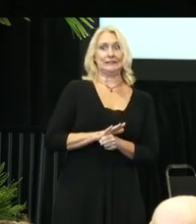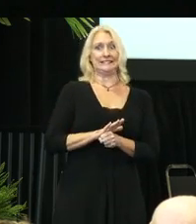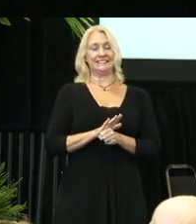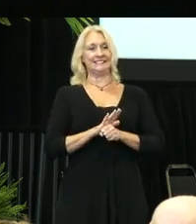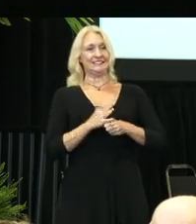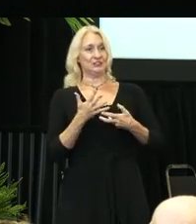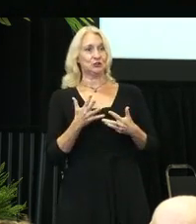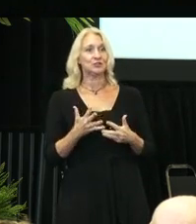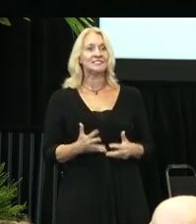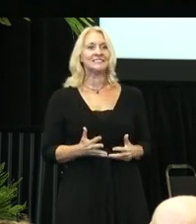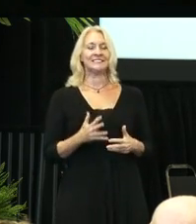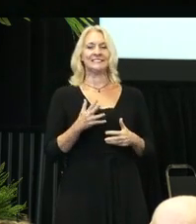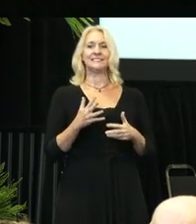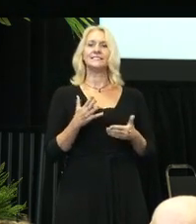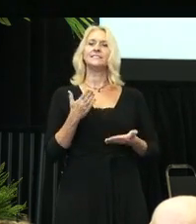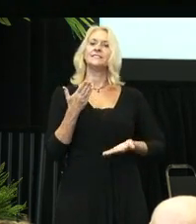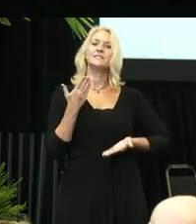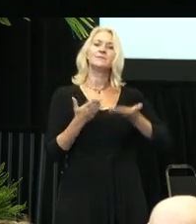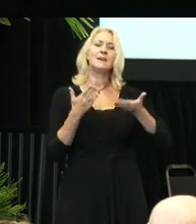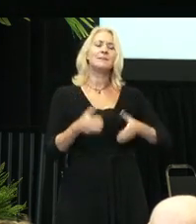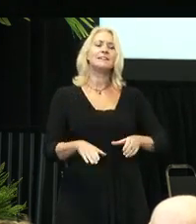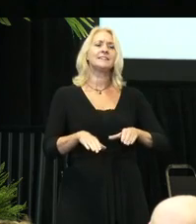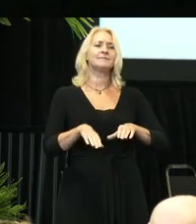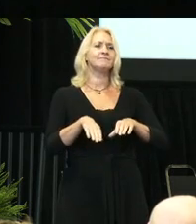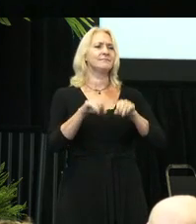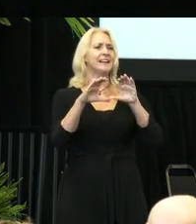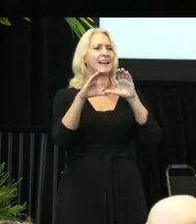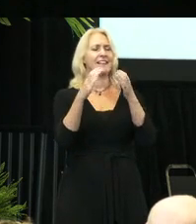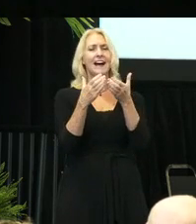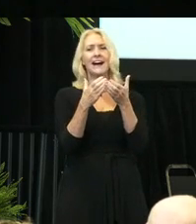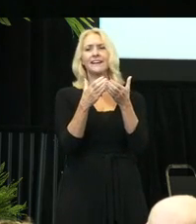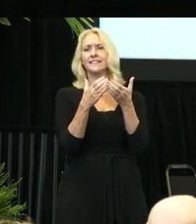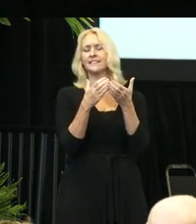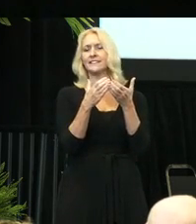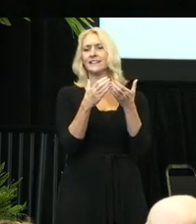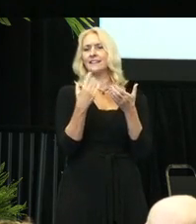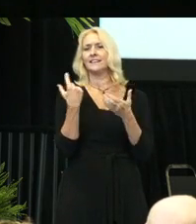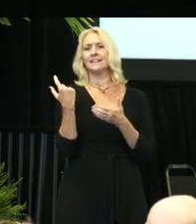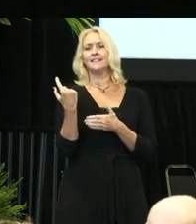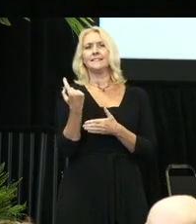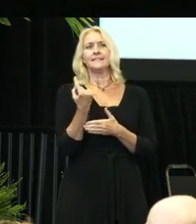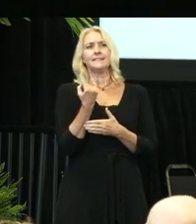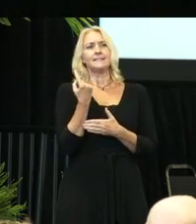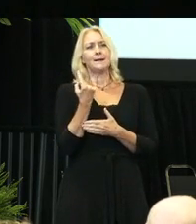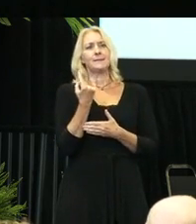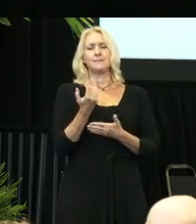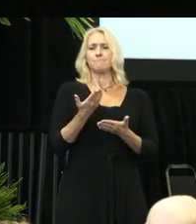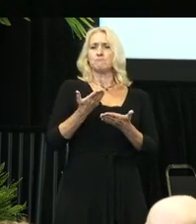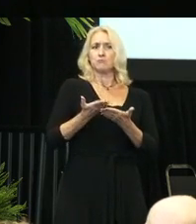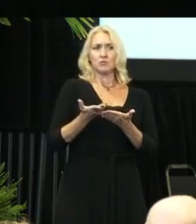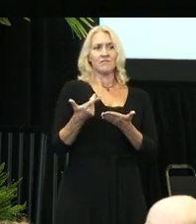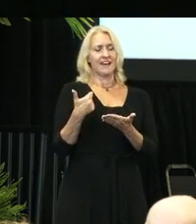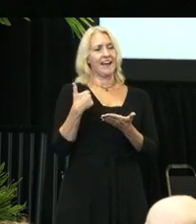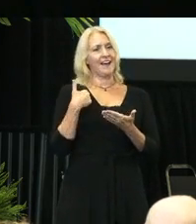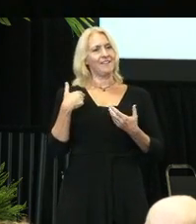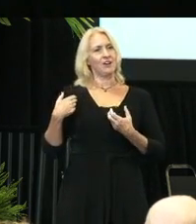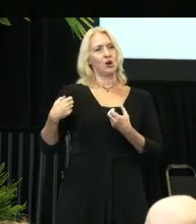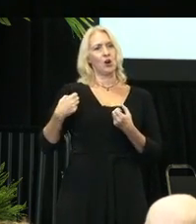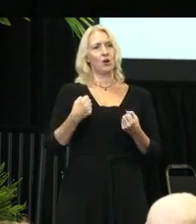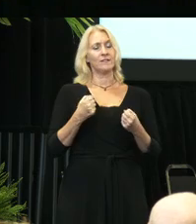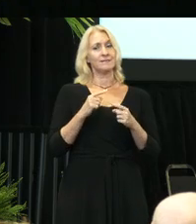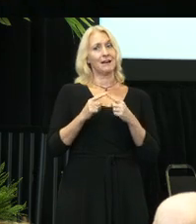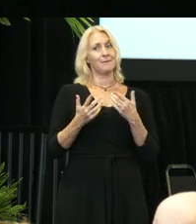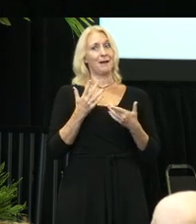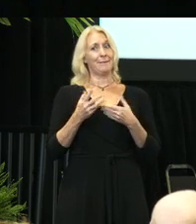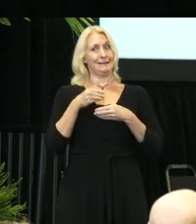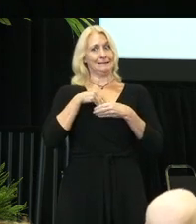it. Maybe taking a college class is something that they are doing in a fit of courage, and they still have all this anxiety devoted